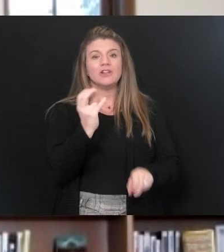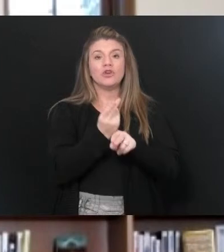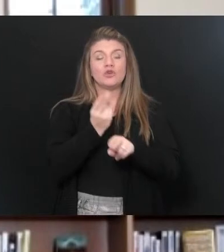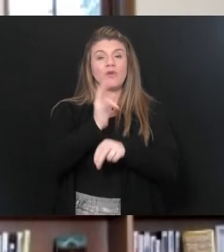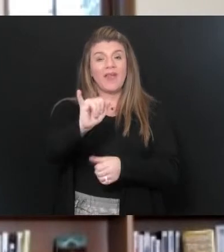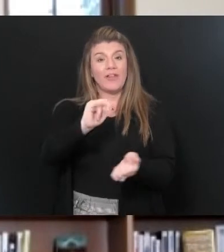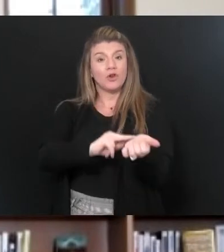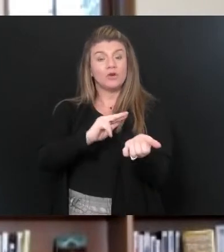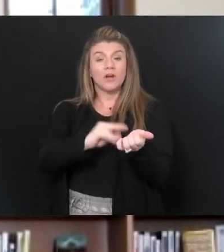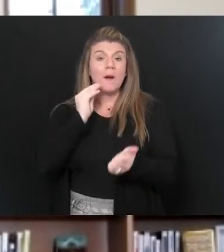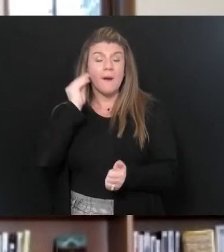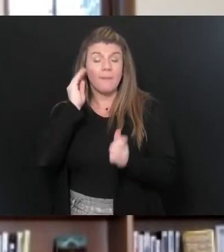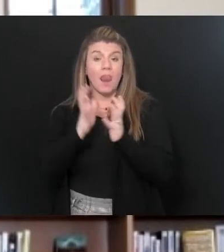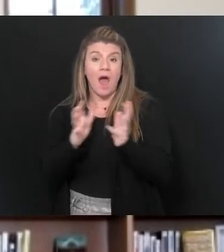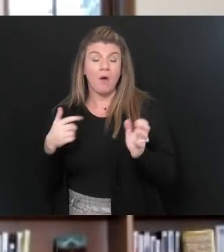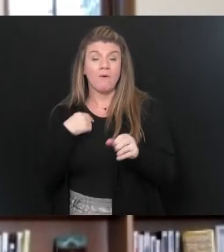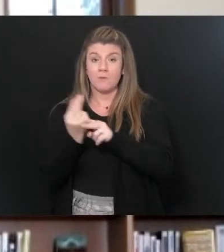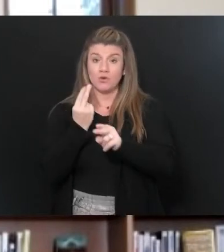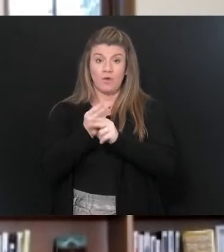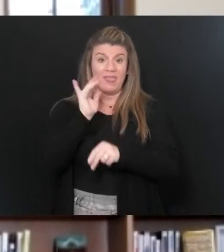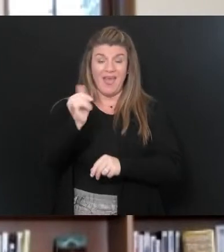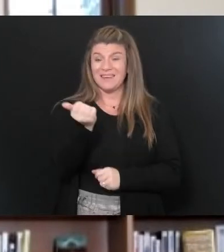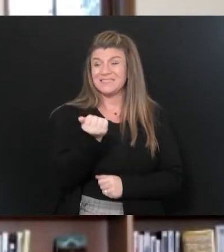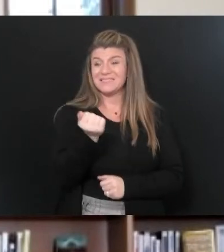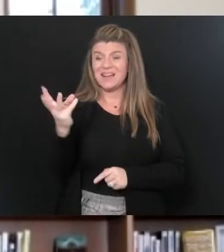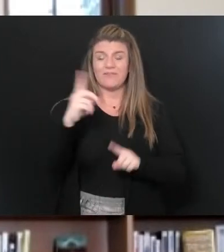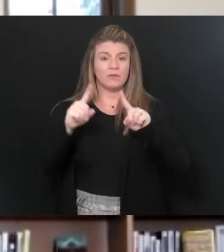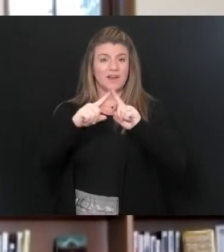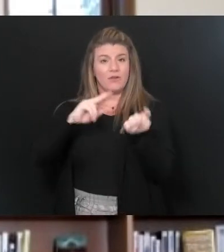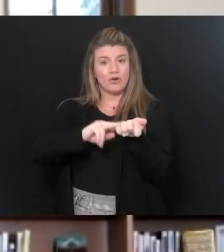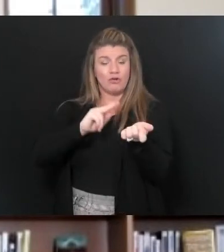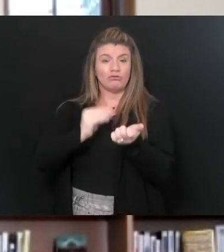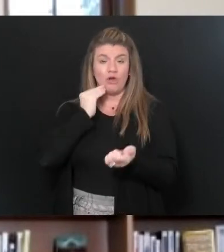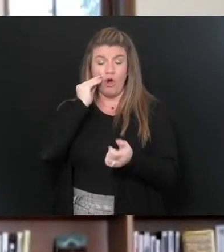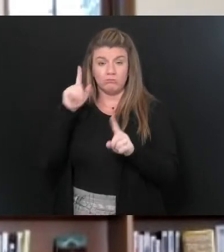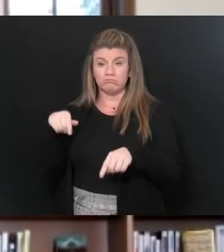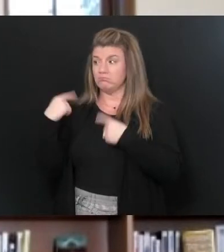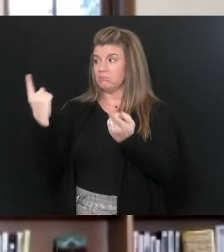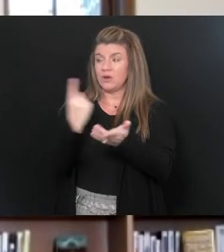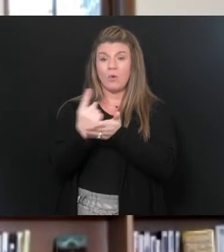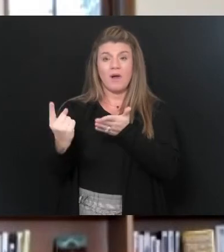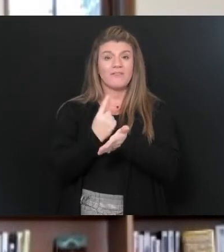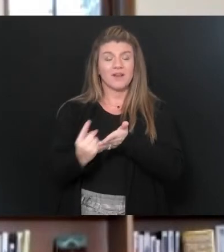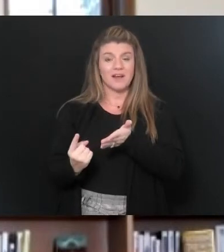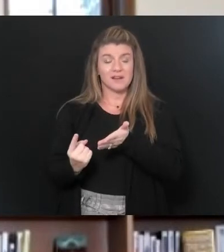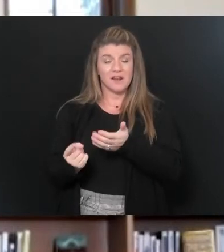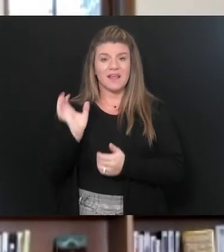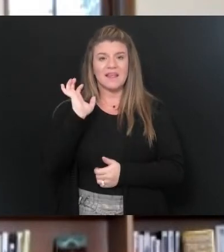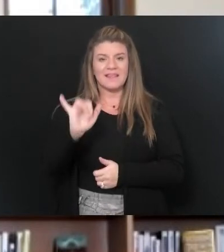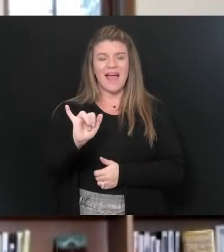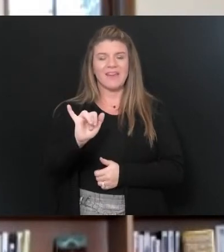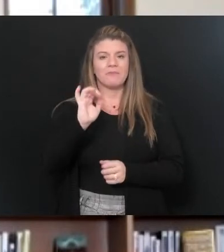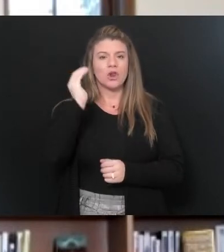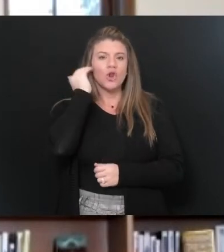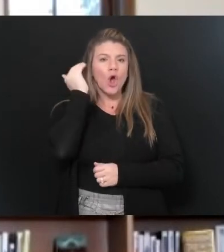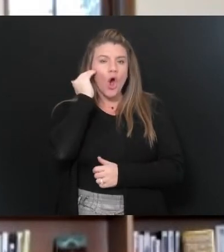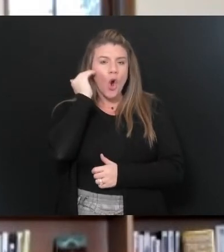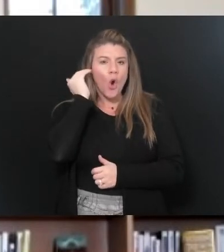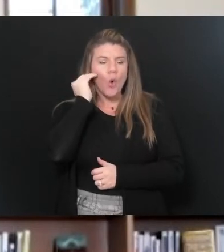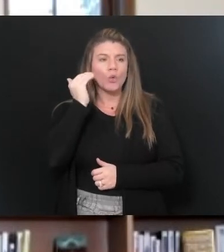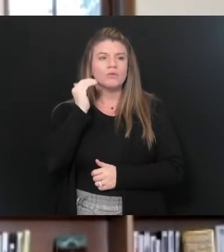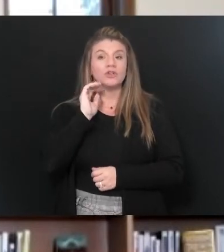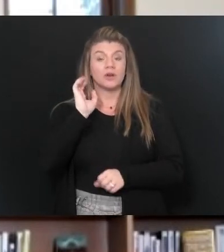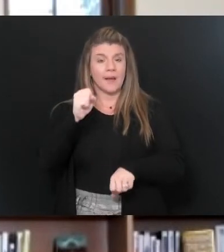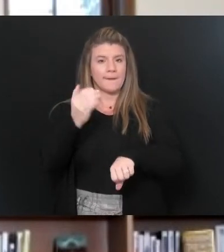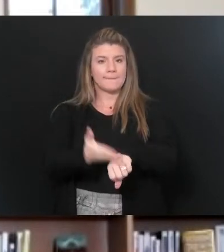homes a lot. We have been using that in several nursing homes already over the last couple of weeks. It has been known to improve